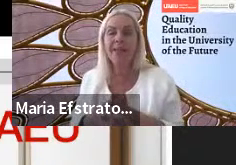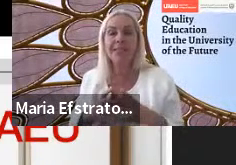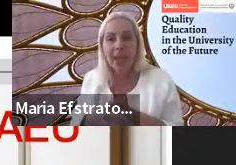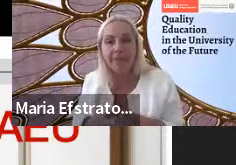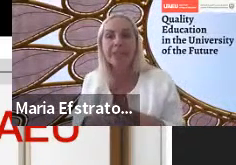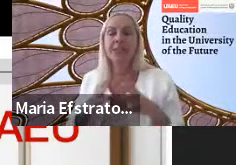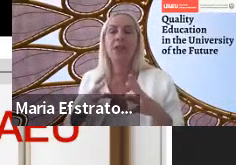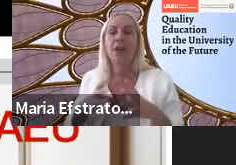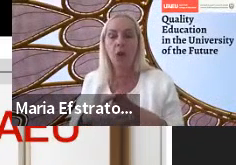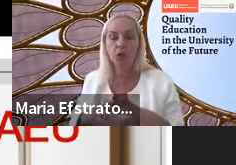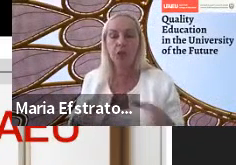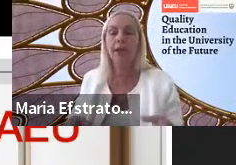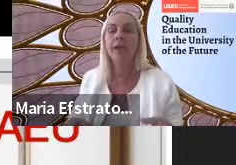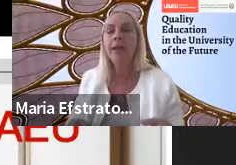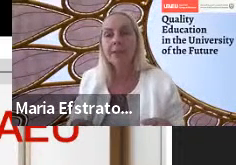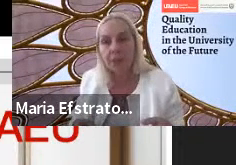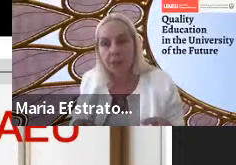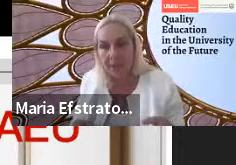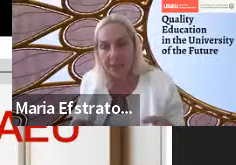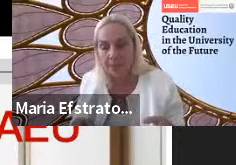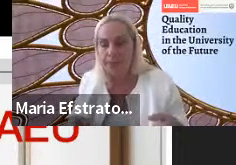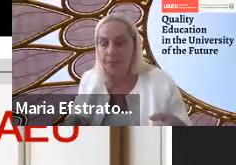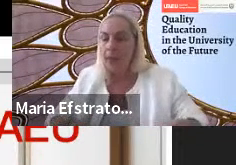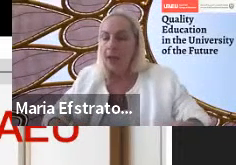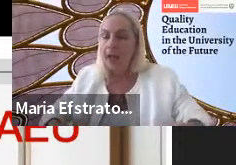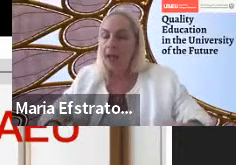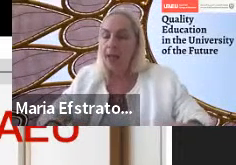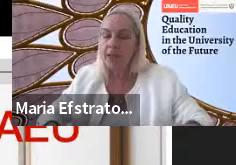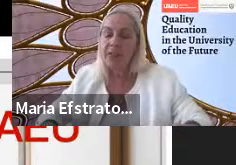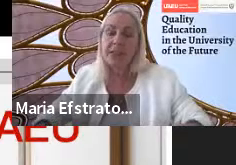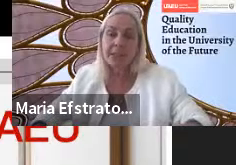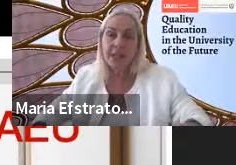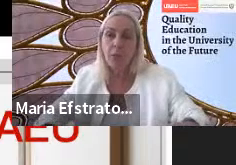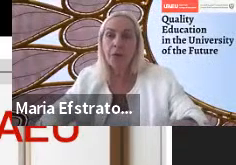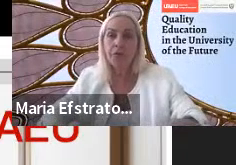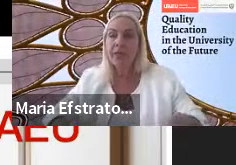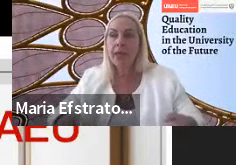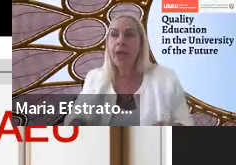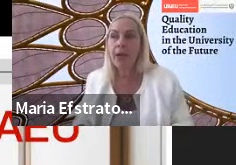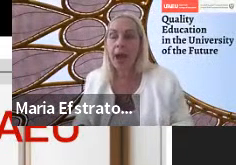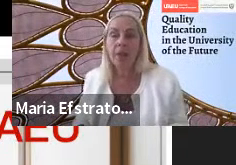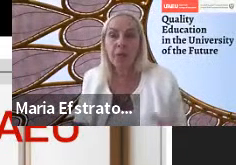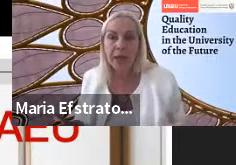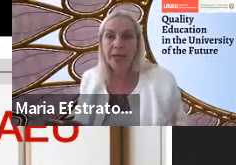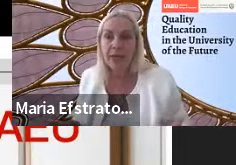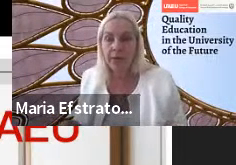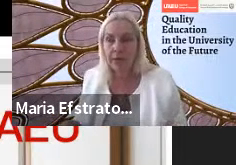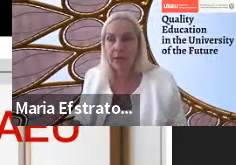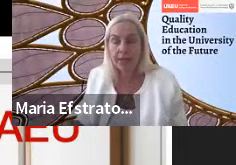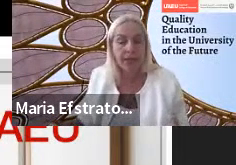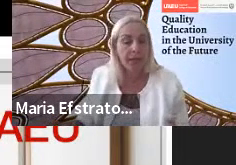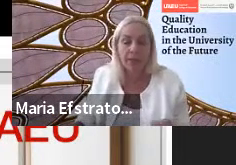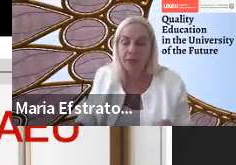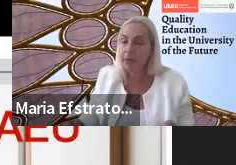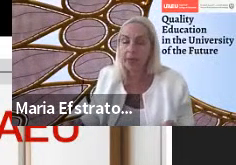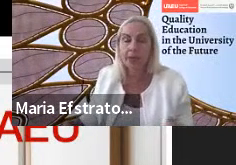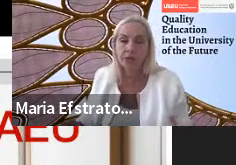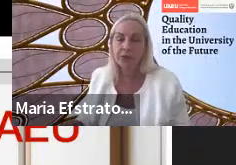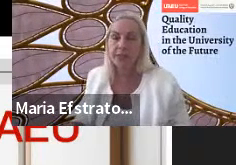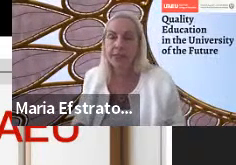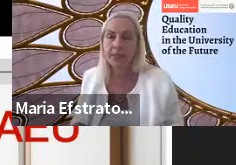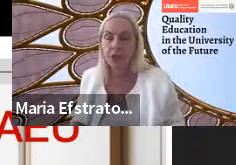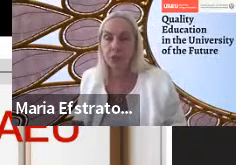these families have a psychological stress. And this is one of the area I'm really very keen and